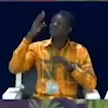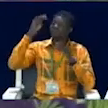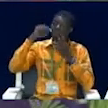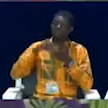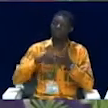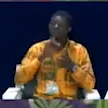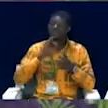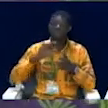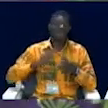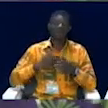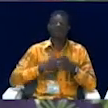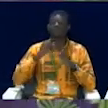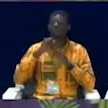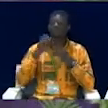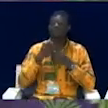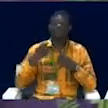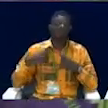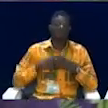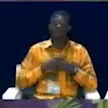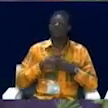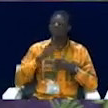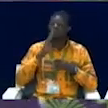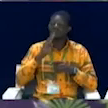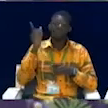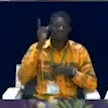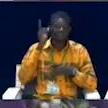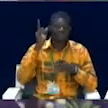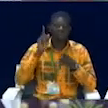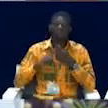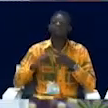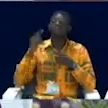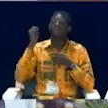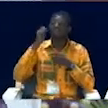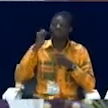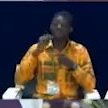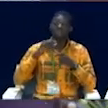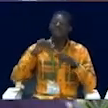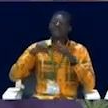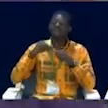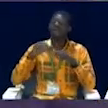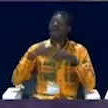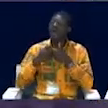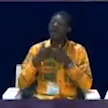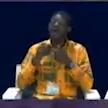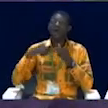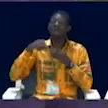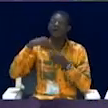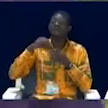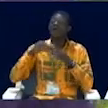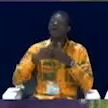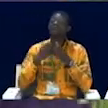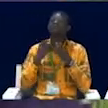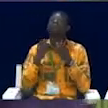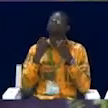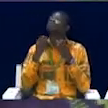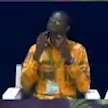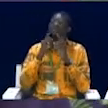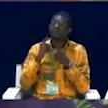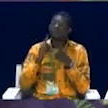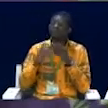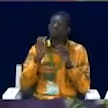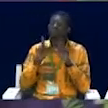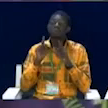our situation. And we have been listening to testimonies about how you responded to people 10 years, 15